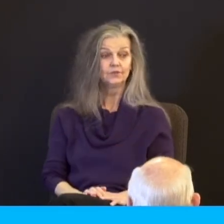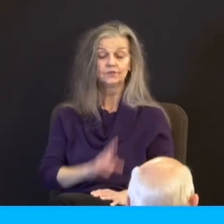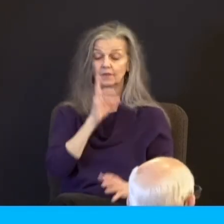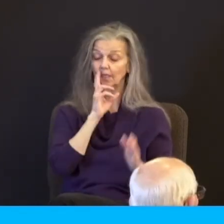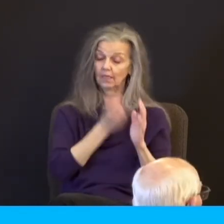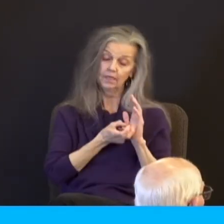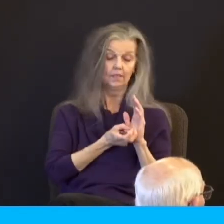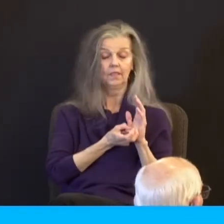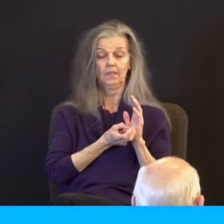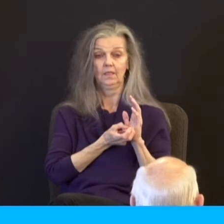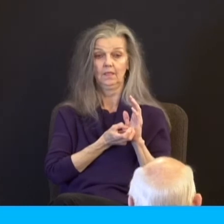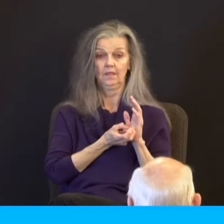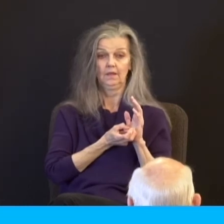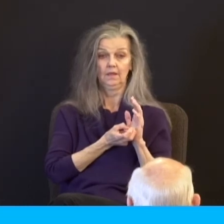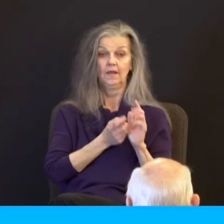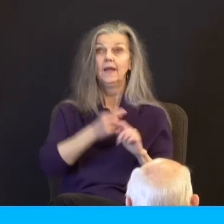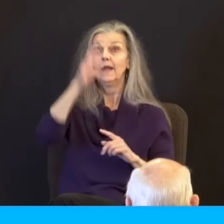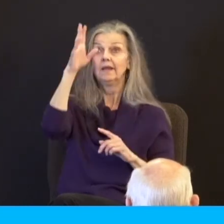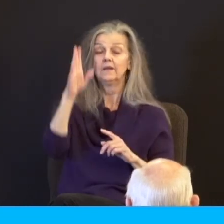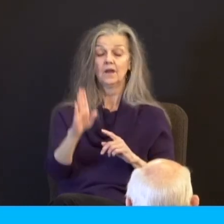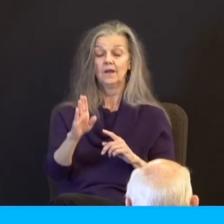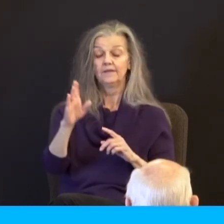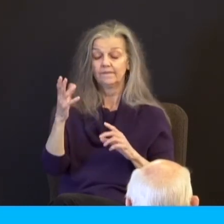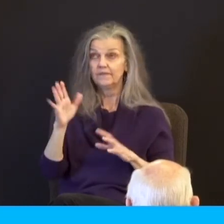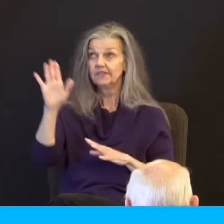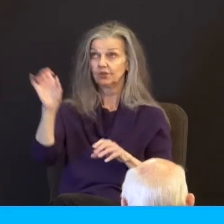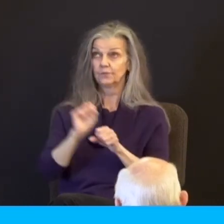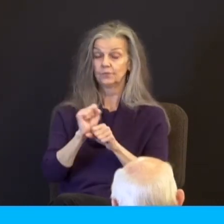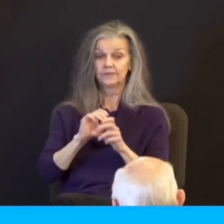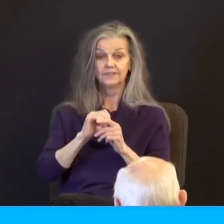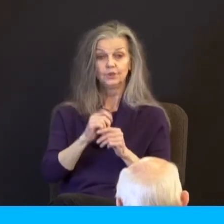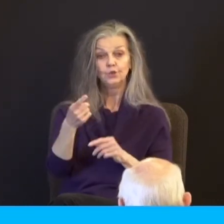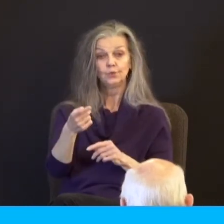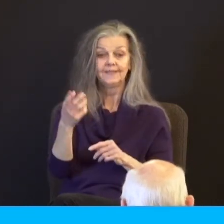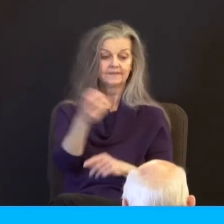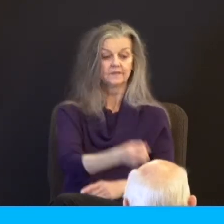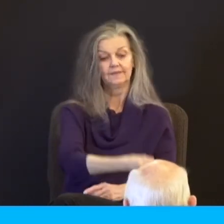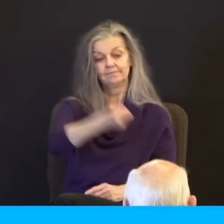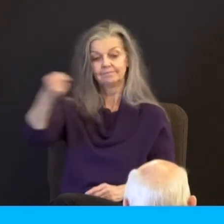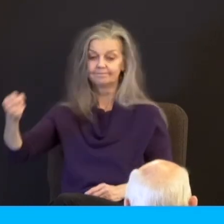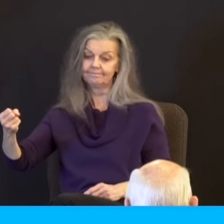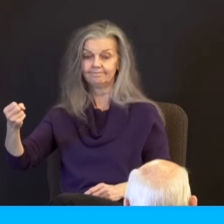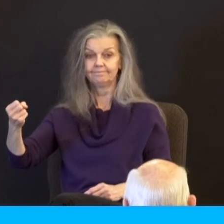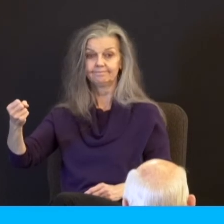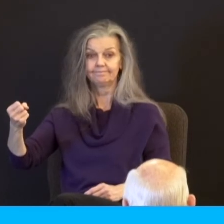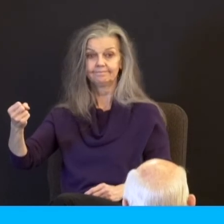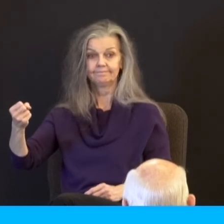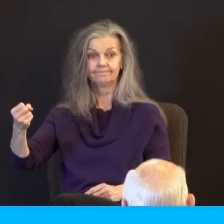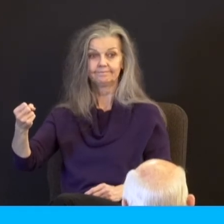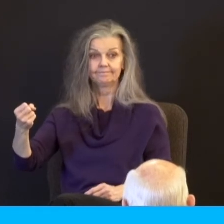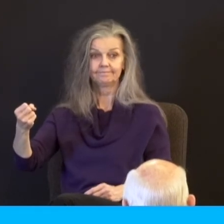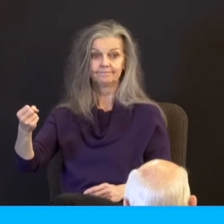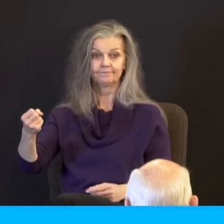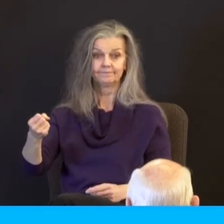it. And so for God to finish his work in you, sometimes he's got to suddenly they aren't calling you anymore, they unfriend you, whatever they do now, I